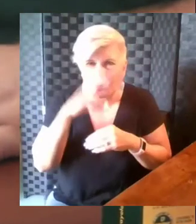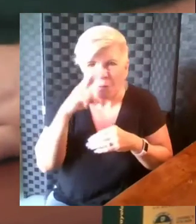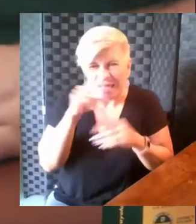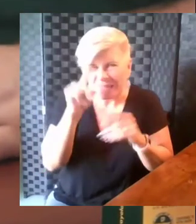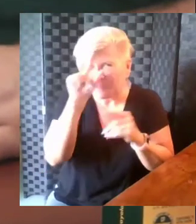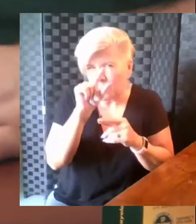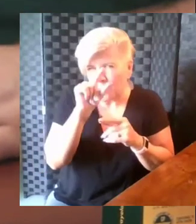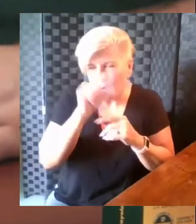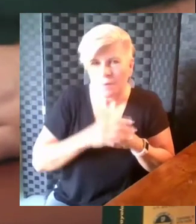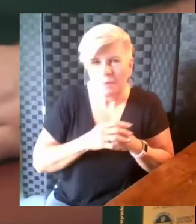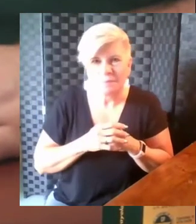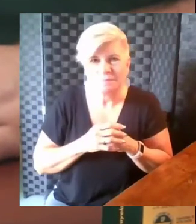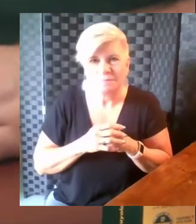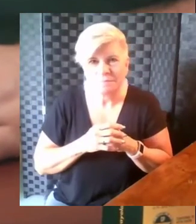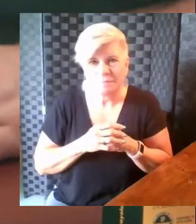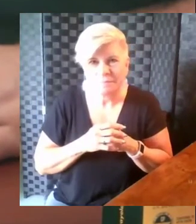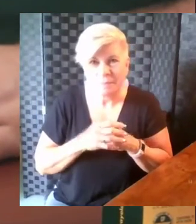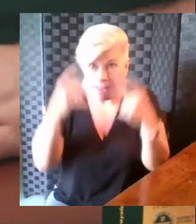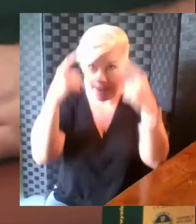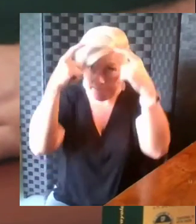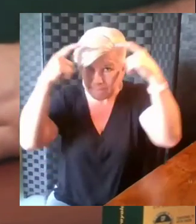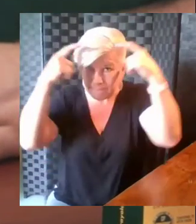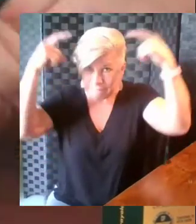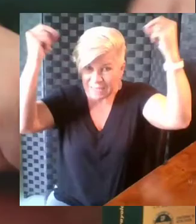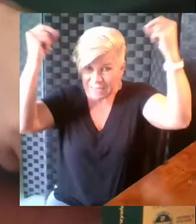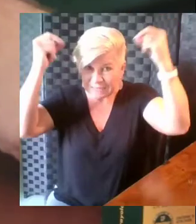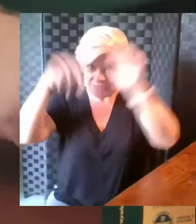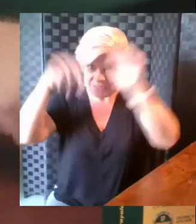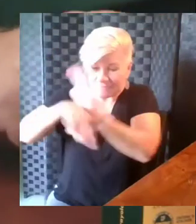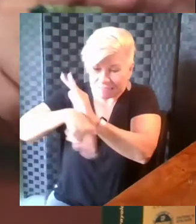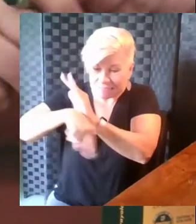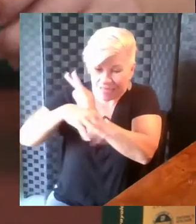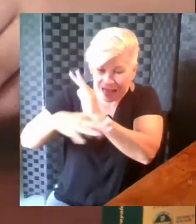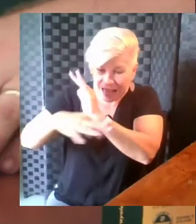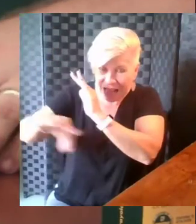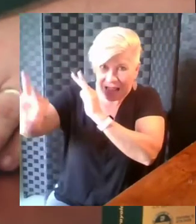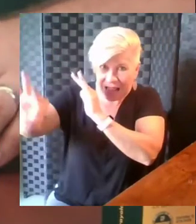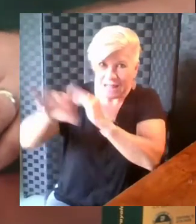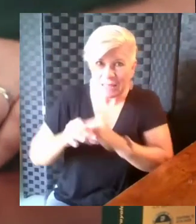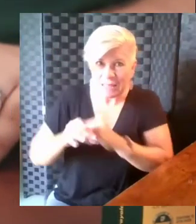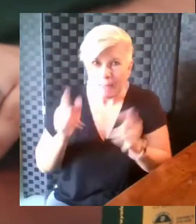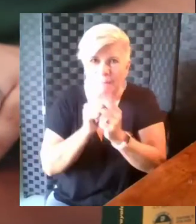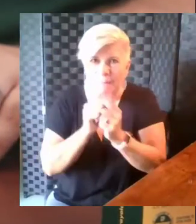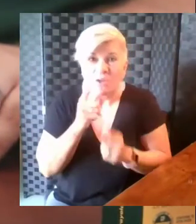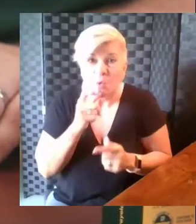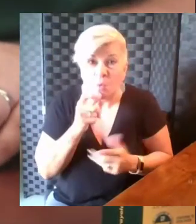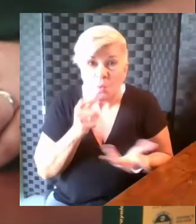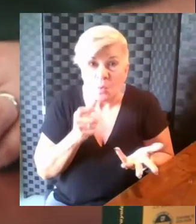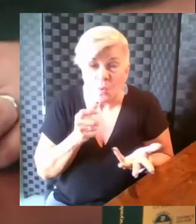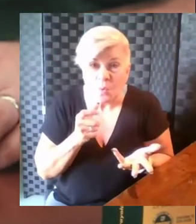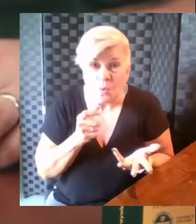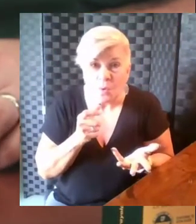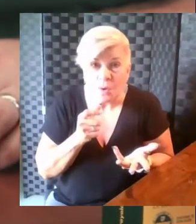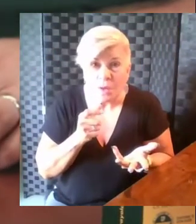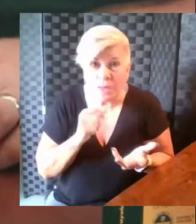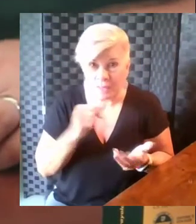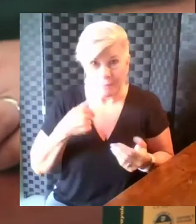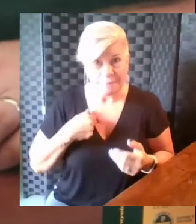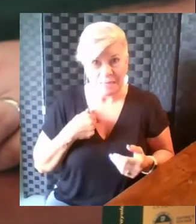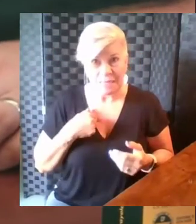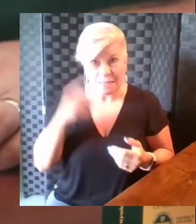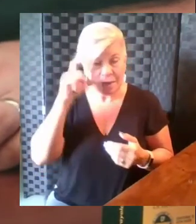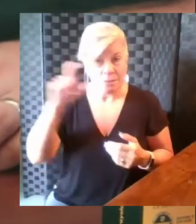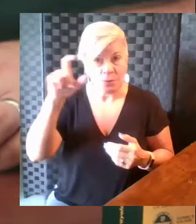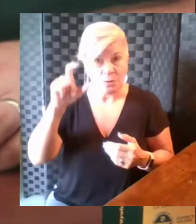big. But he's got big ears and a long tail. And they're going to meet who? I've got to put him in the story. Not me, I wasn't on the